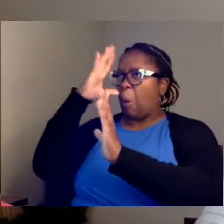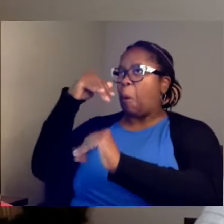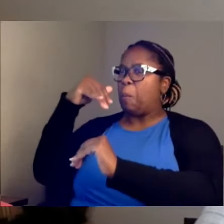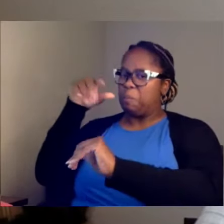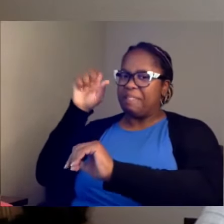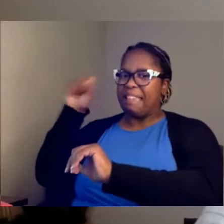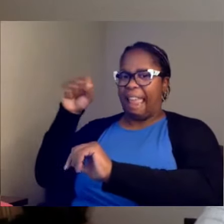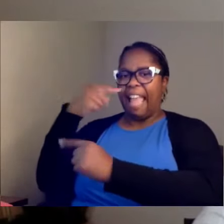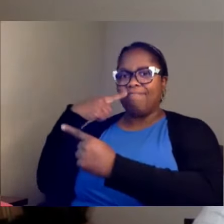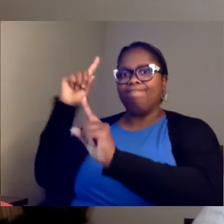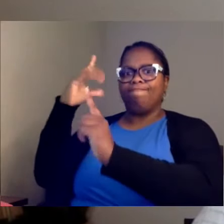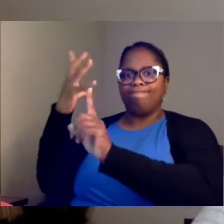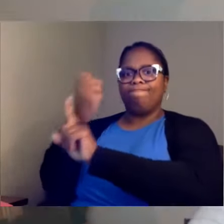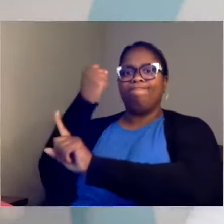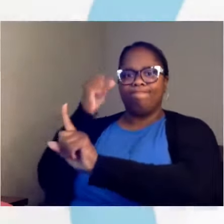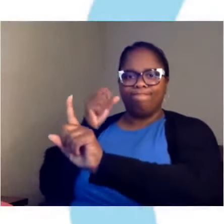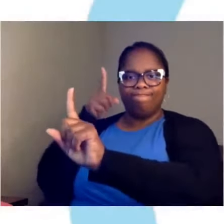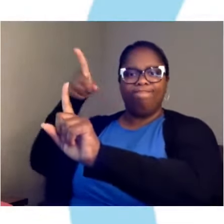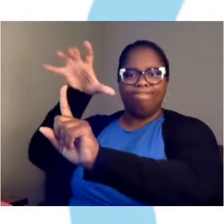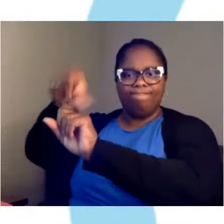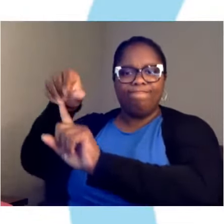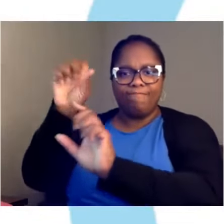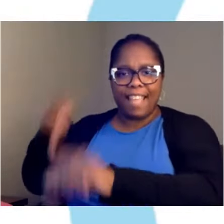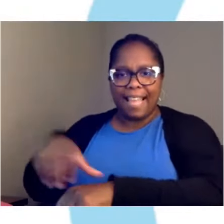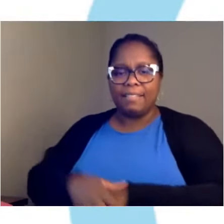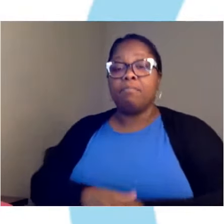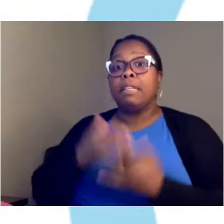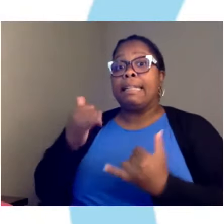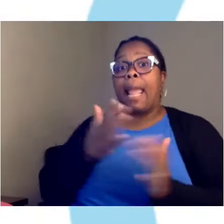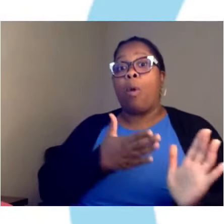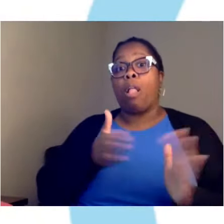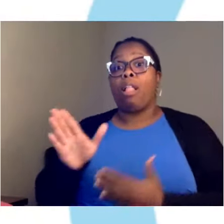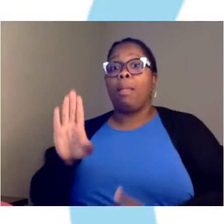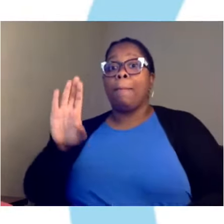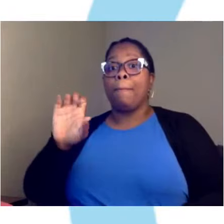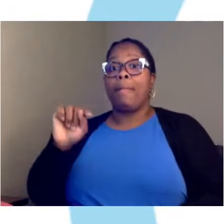context. I'm gonna shift over here to Beth Nakamura,